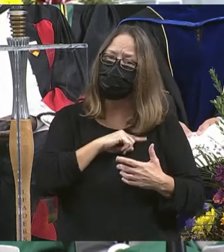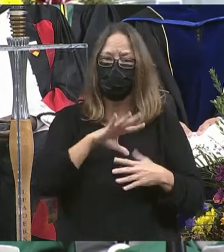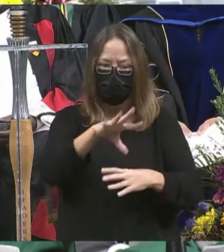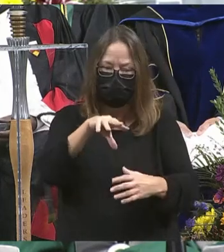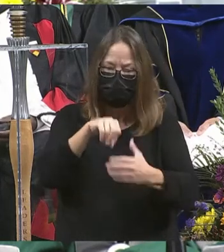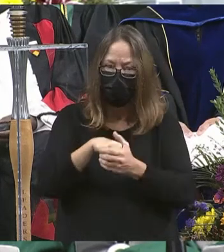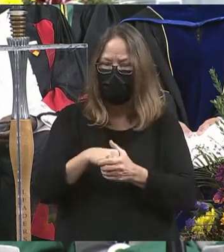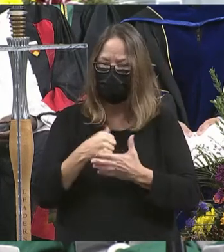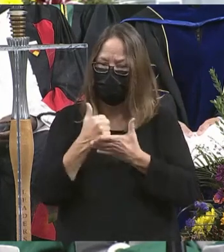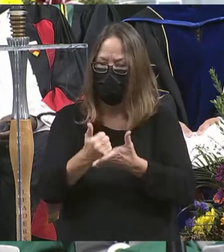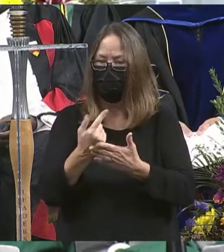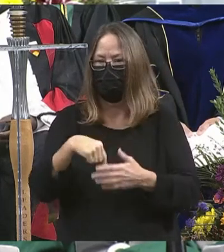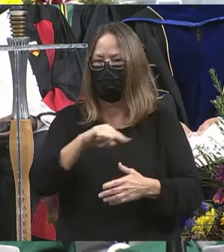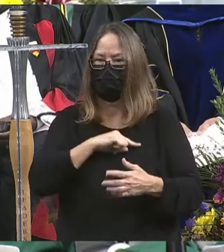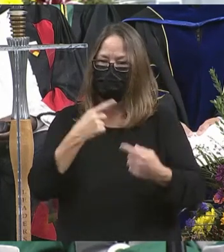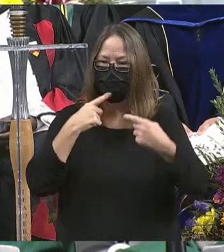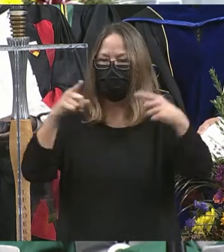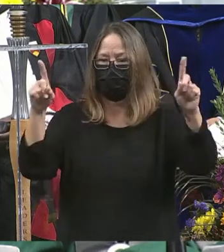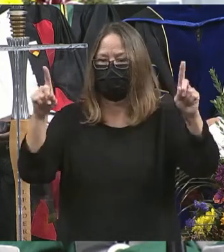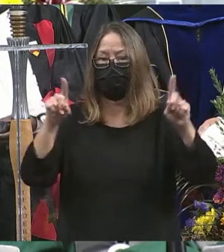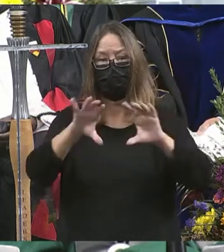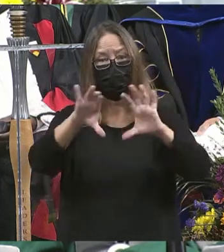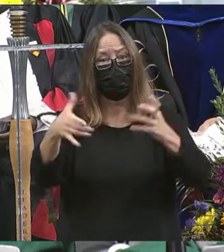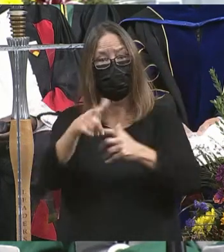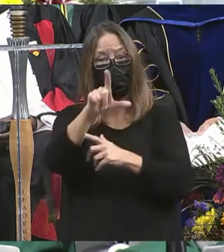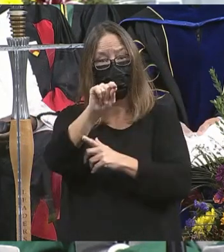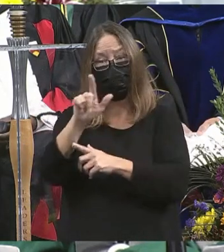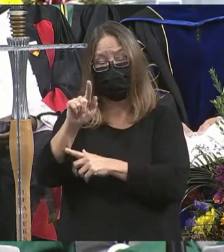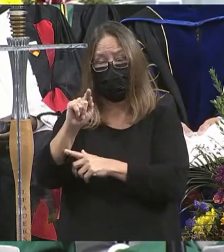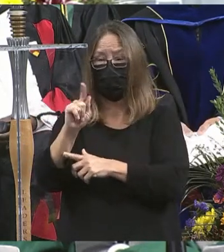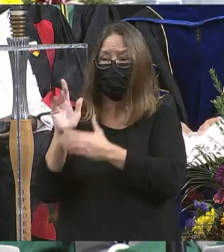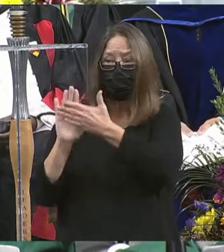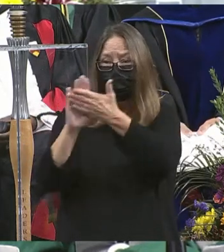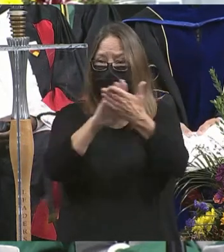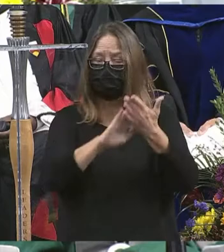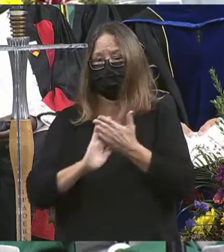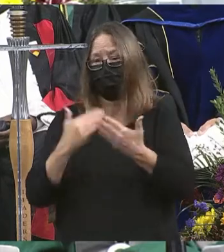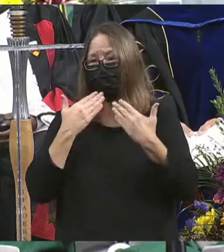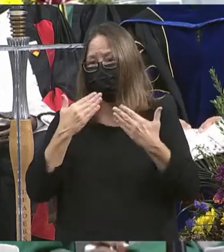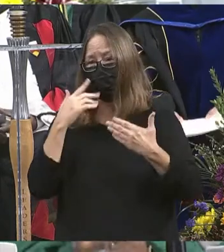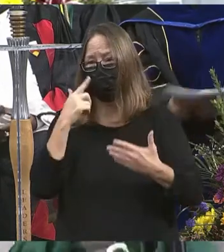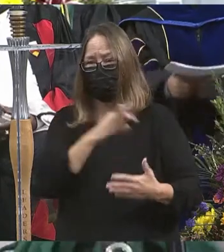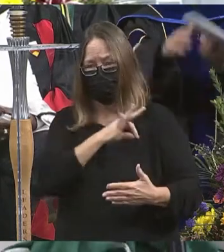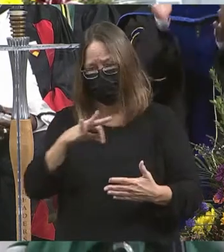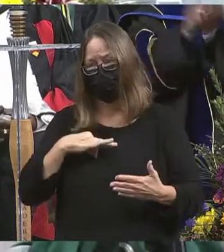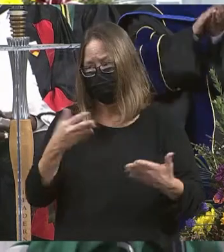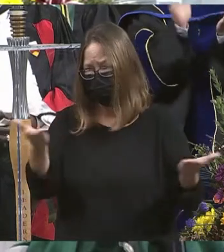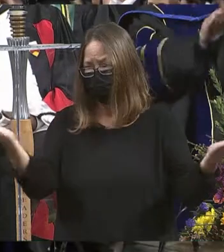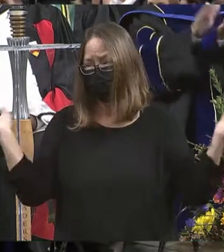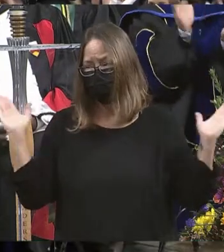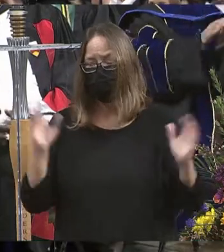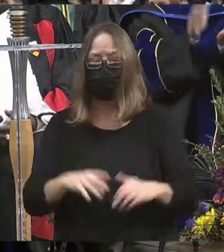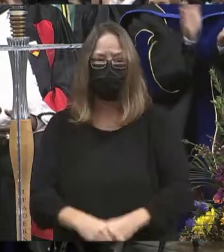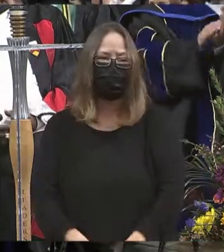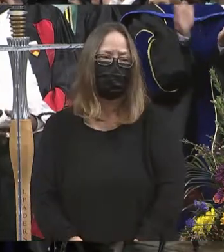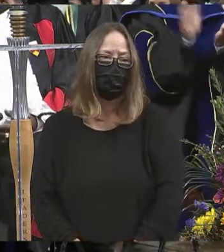succeed. Class of 2021, please join me with a round of applause thanking our faculty.